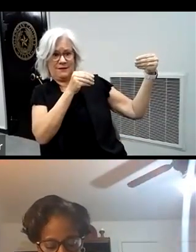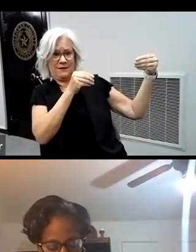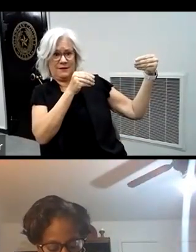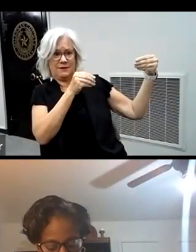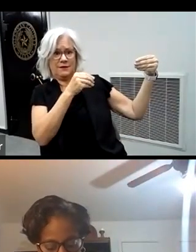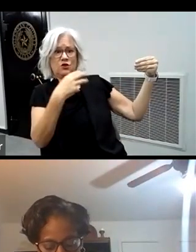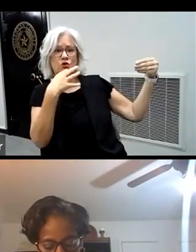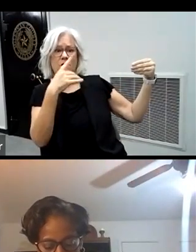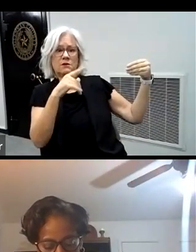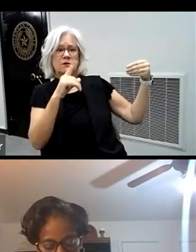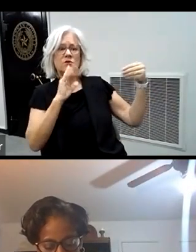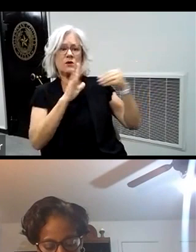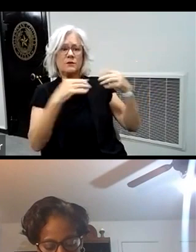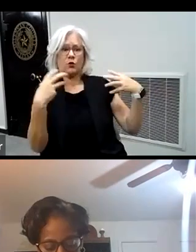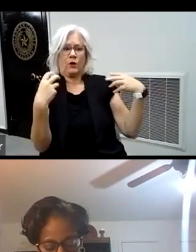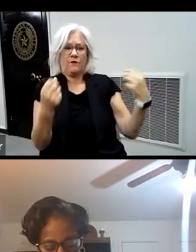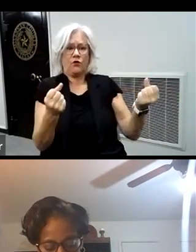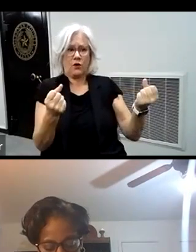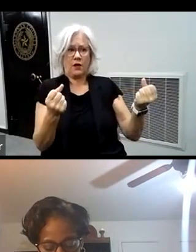recovery